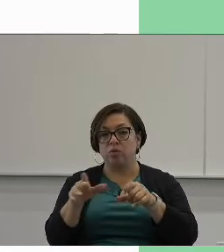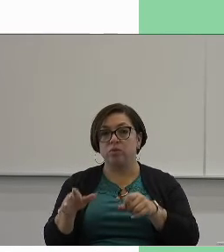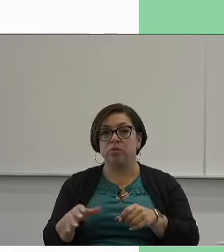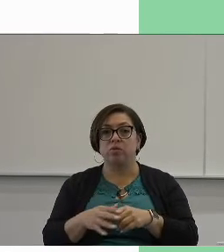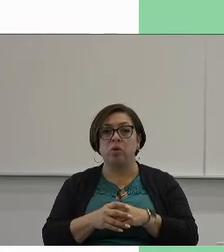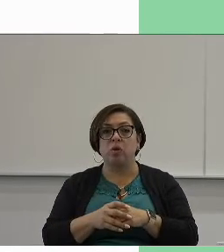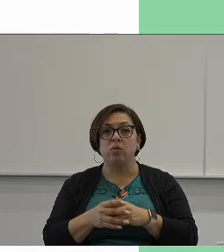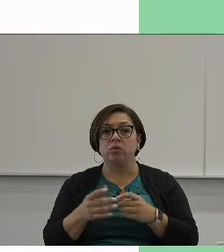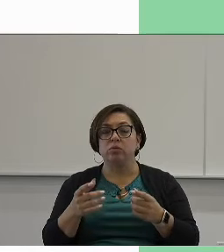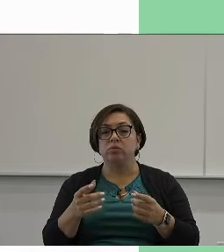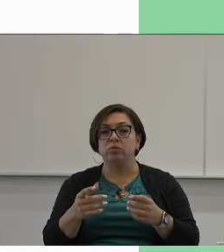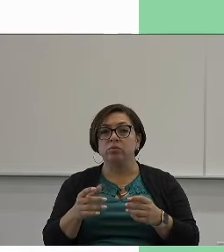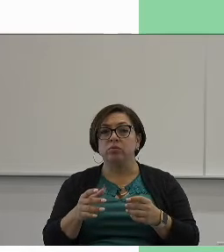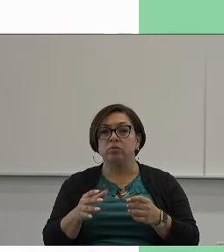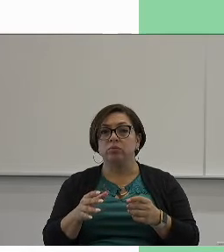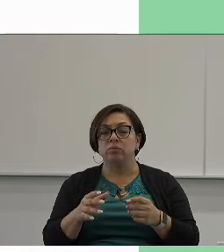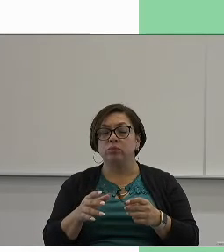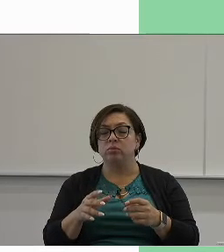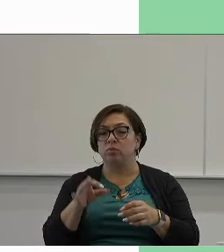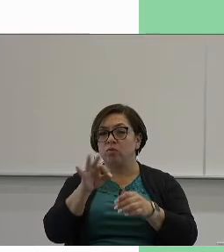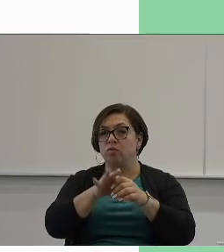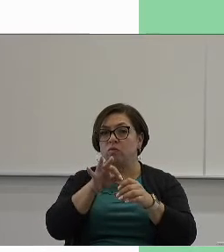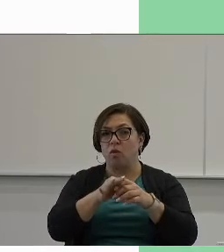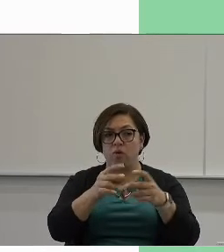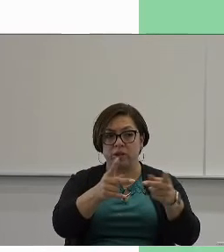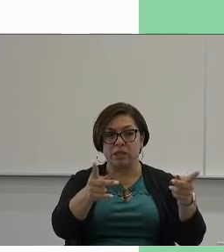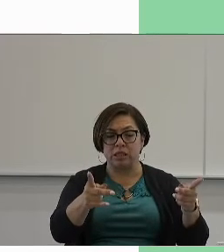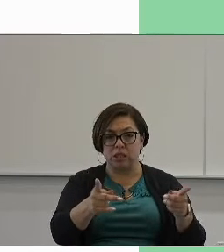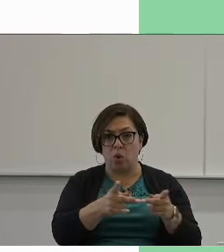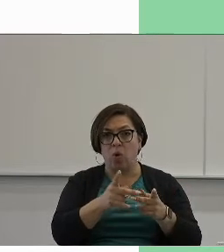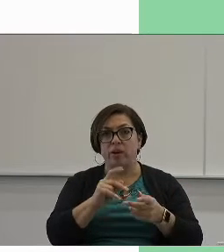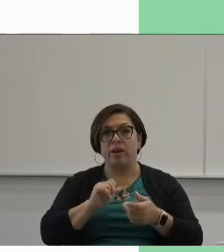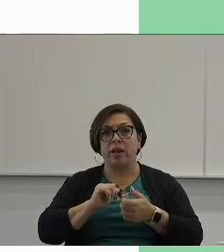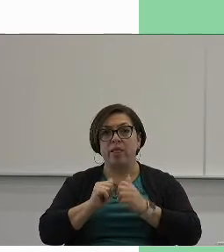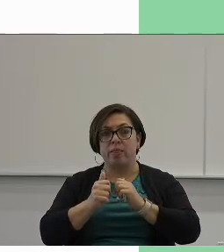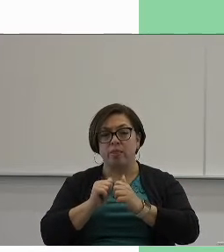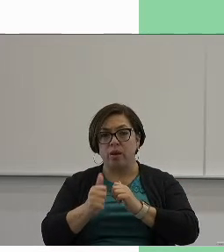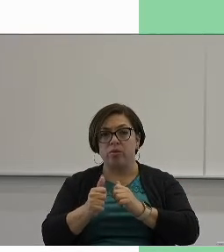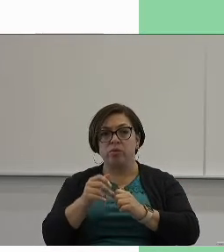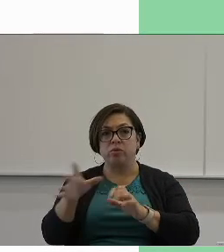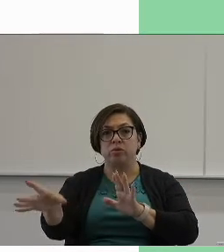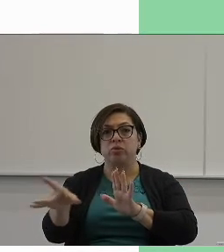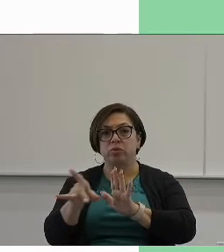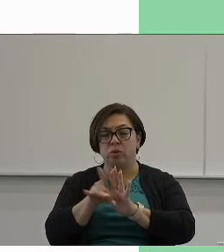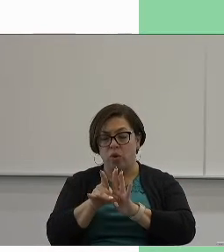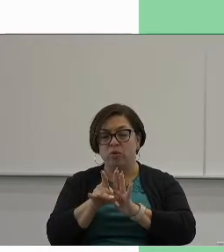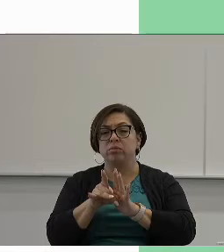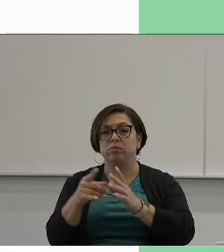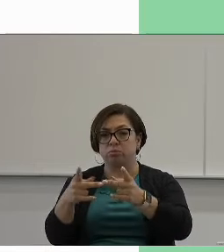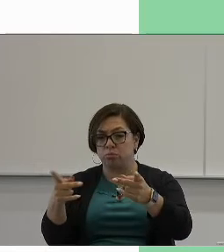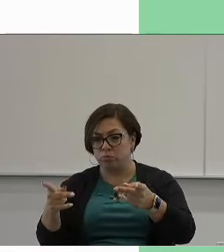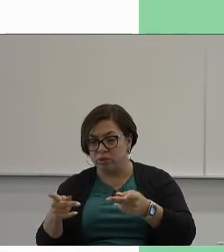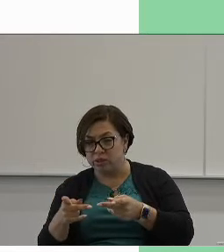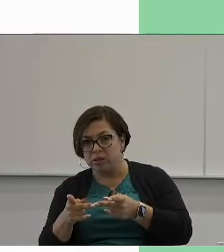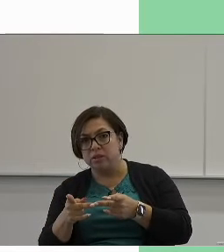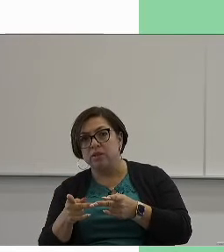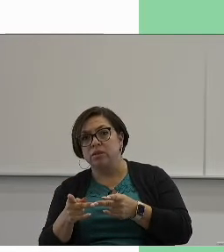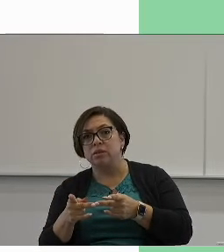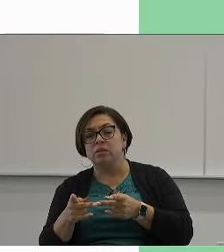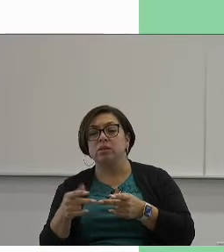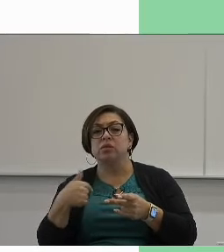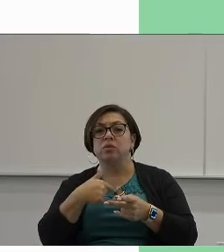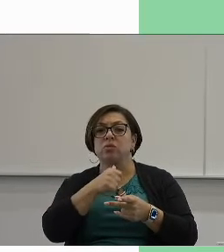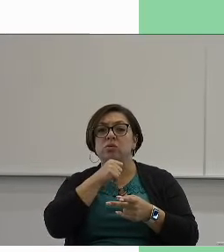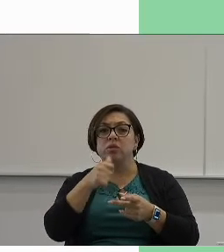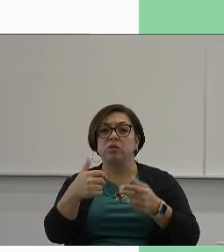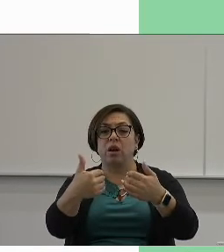using whole voting or election precincts. The reason for that is basically it makes sure that we're not splitting trustee